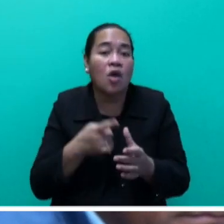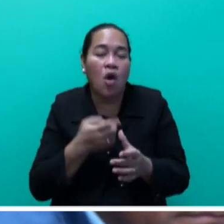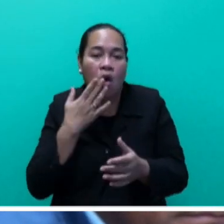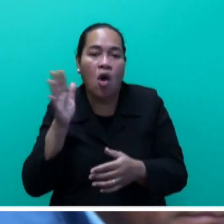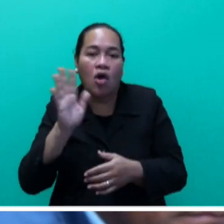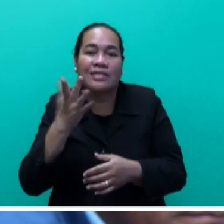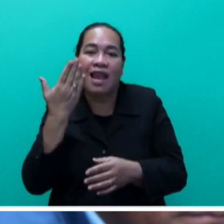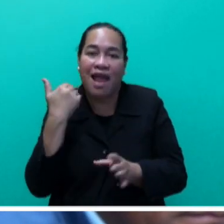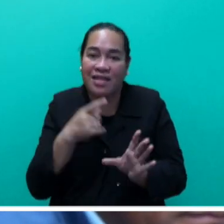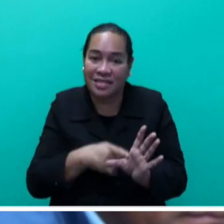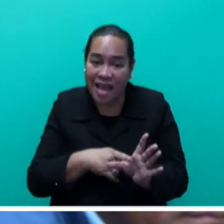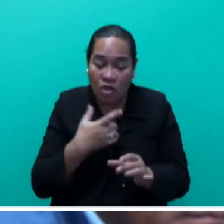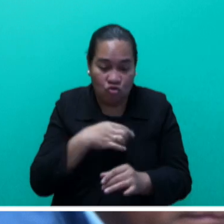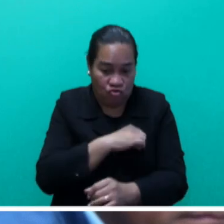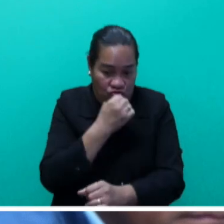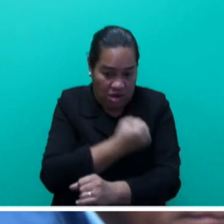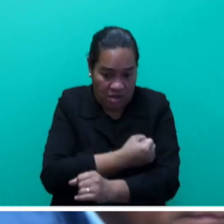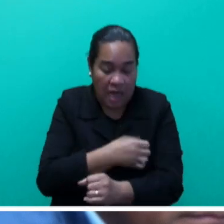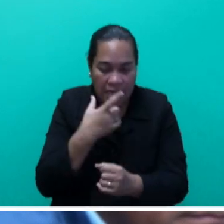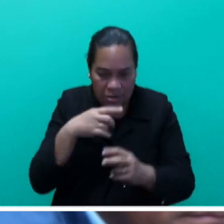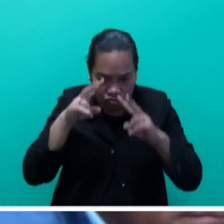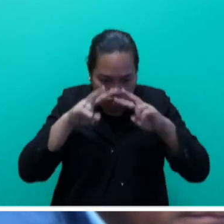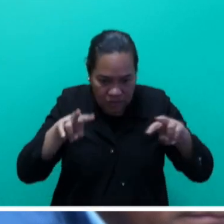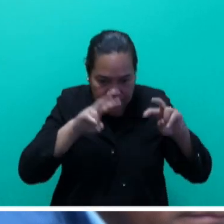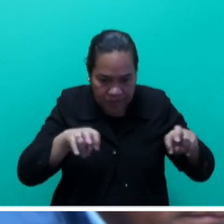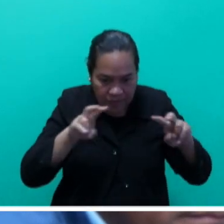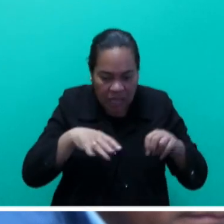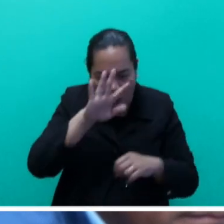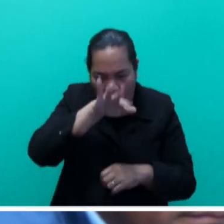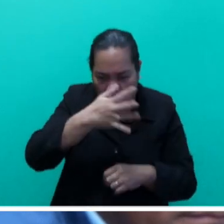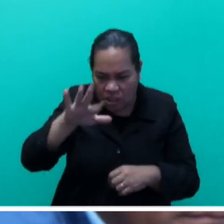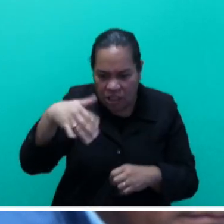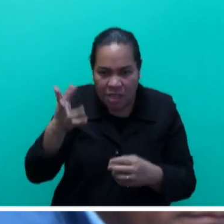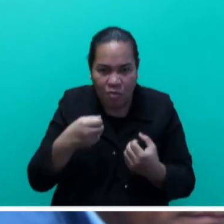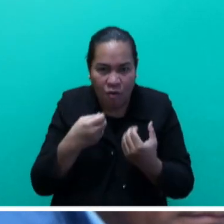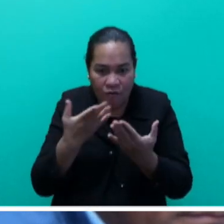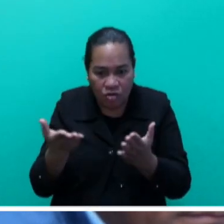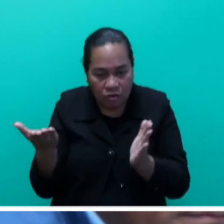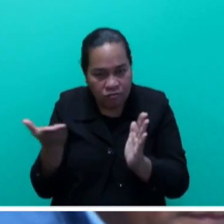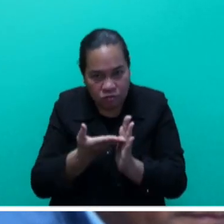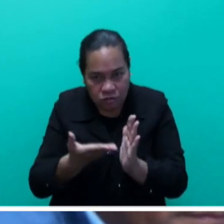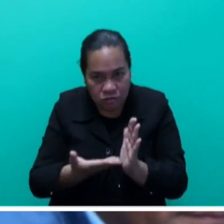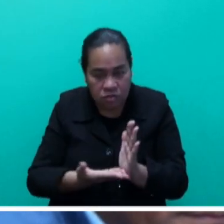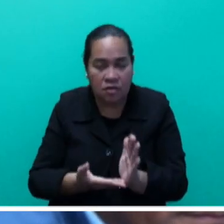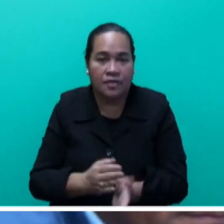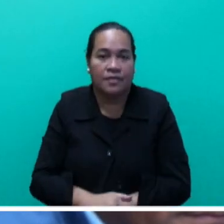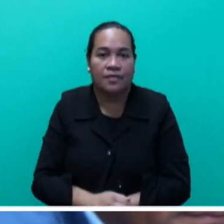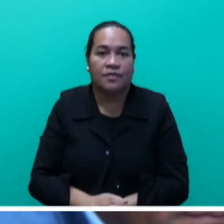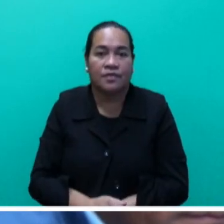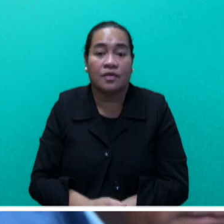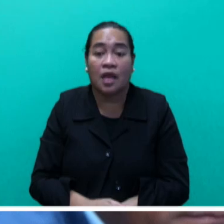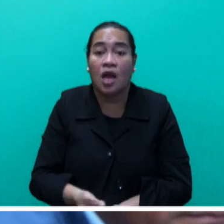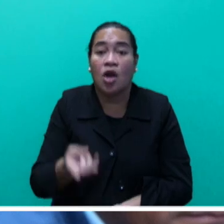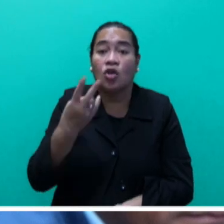strengthen risk-based inspection and audit provisions. Mr. Speaker, sir,